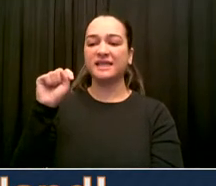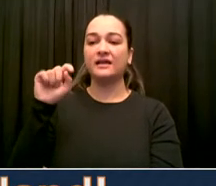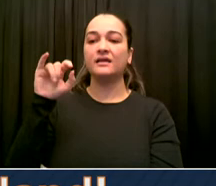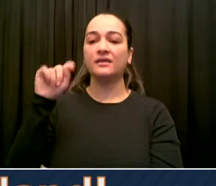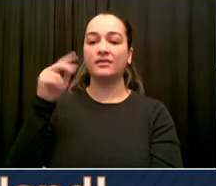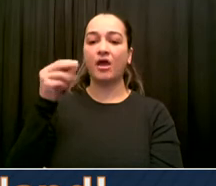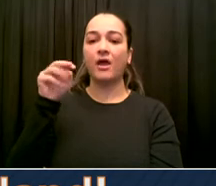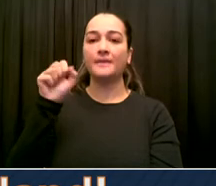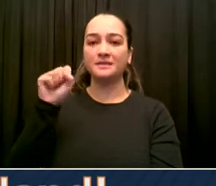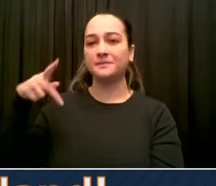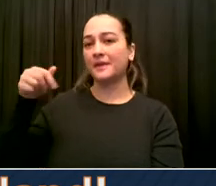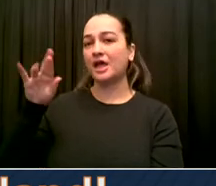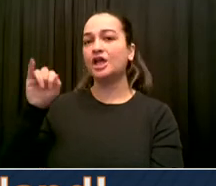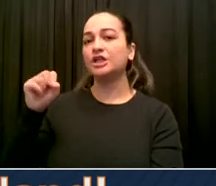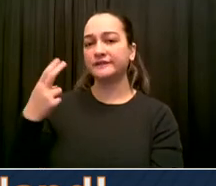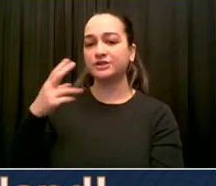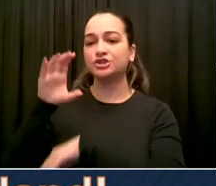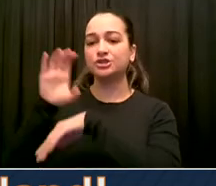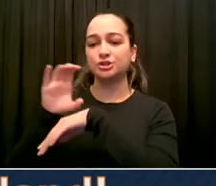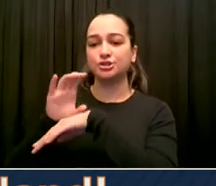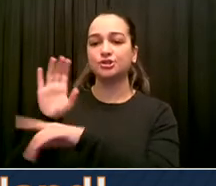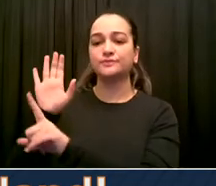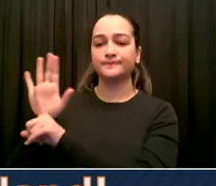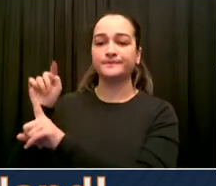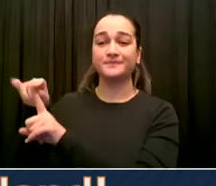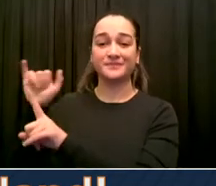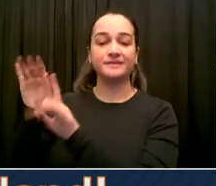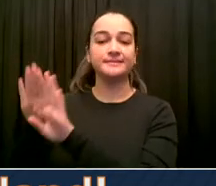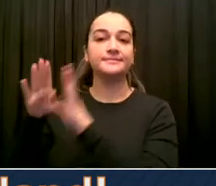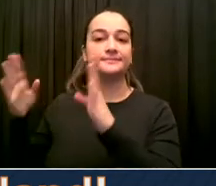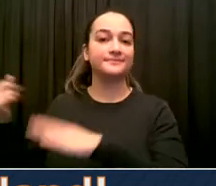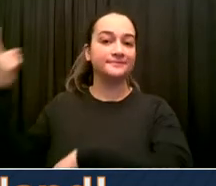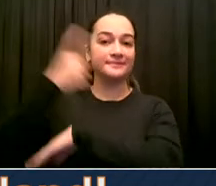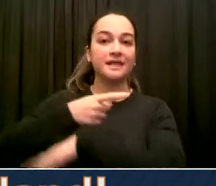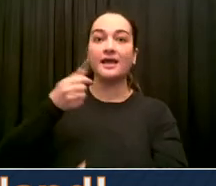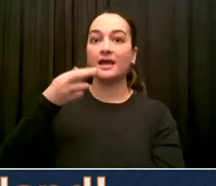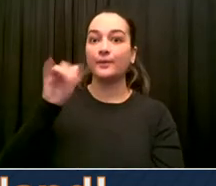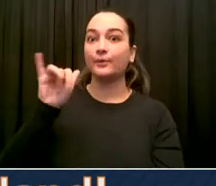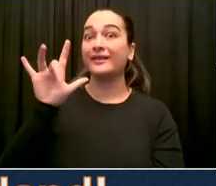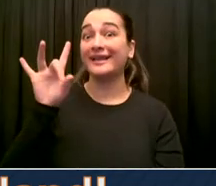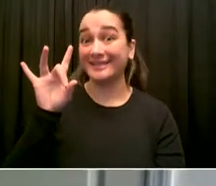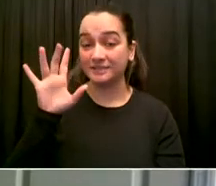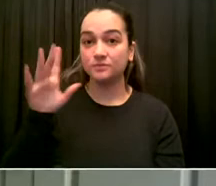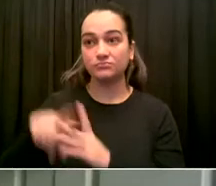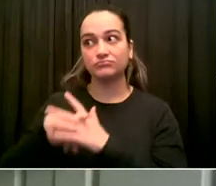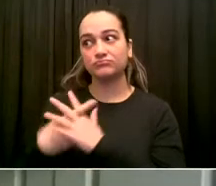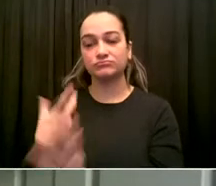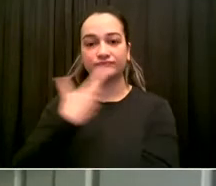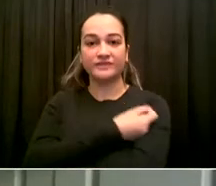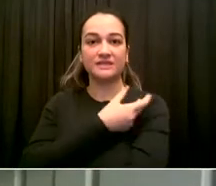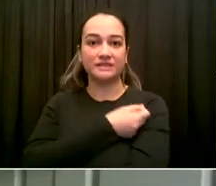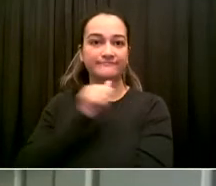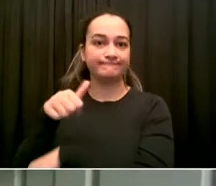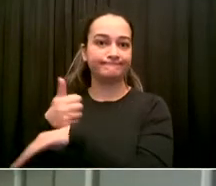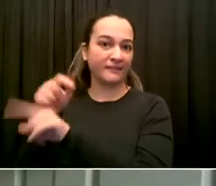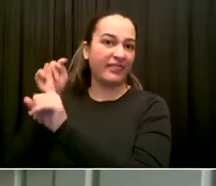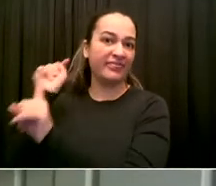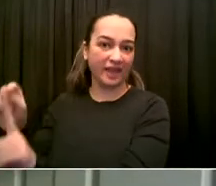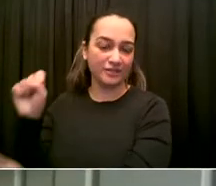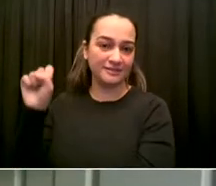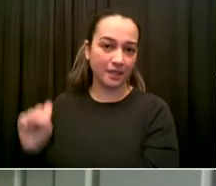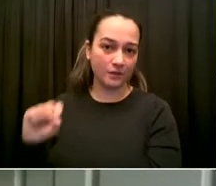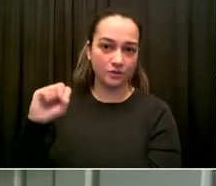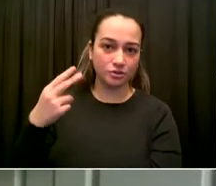And I know you'll have something to say on this, so I pass back to you. Yeah, on a serious note, Mr. Mayor, we